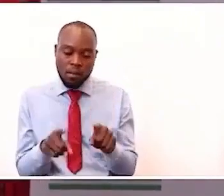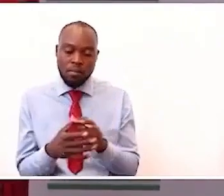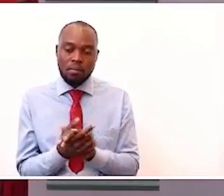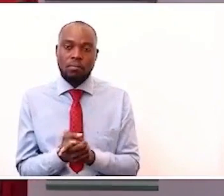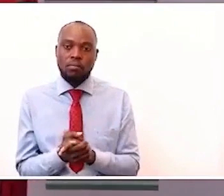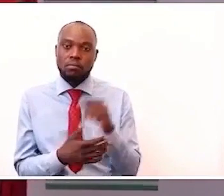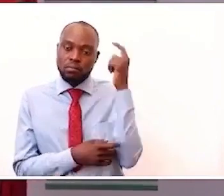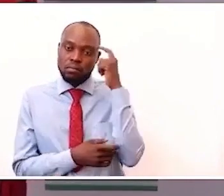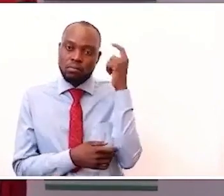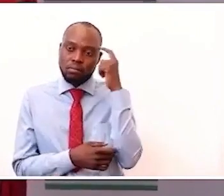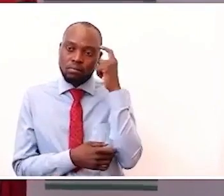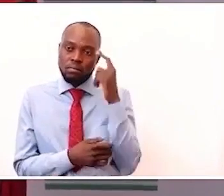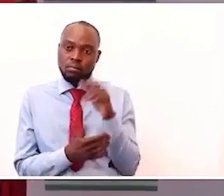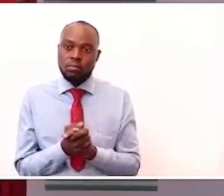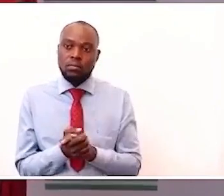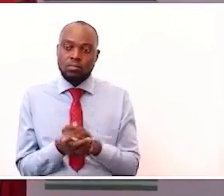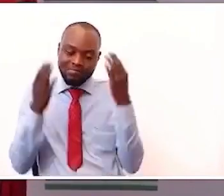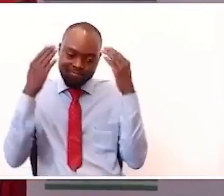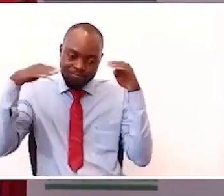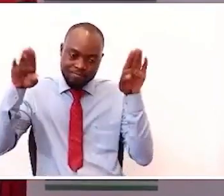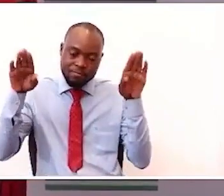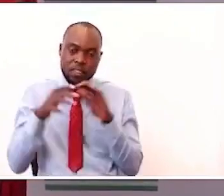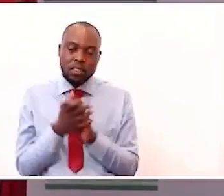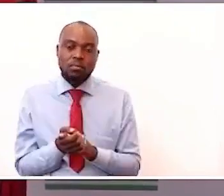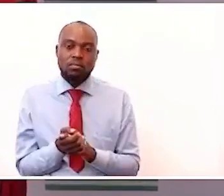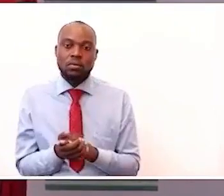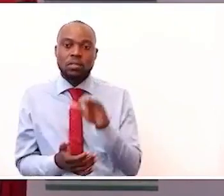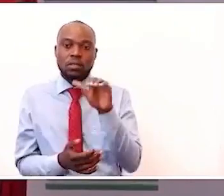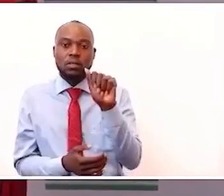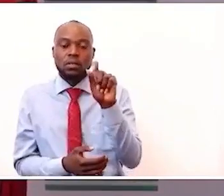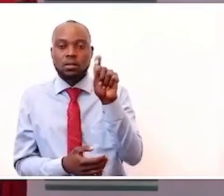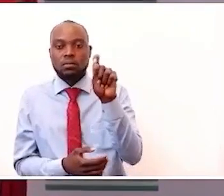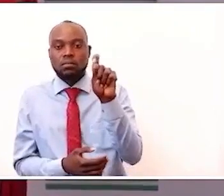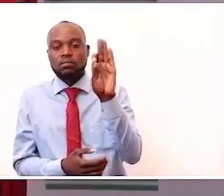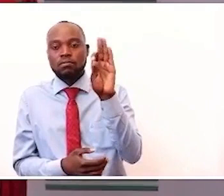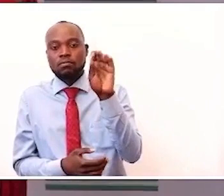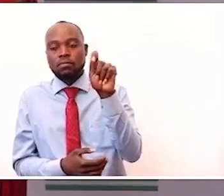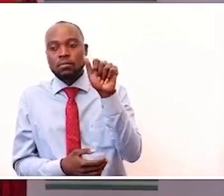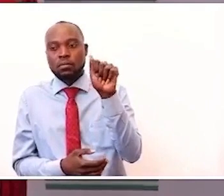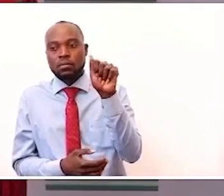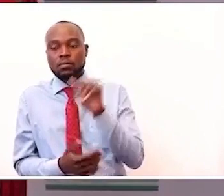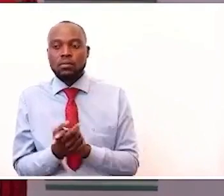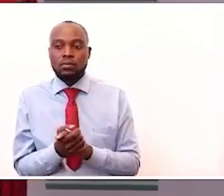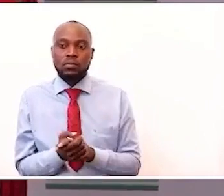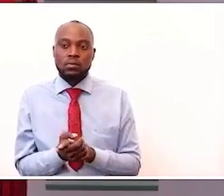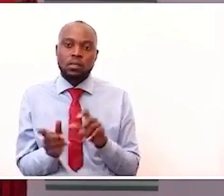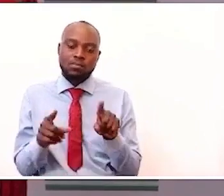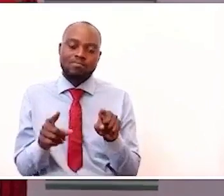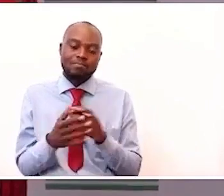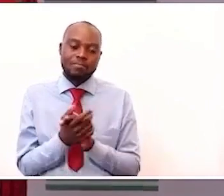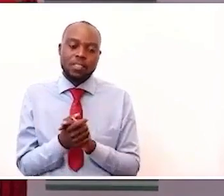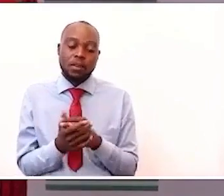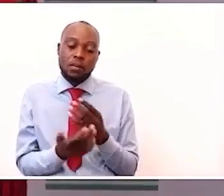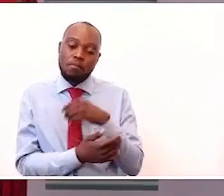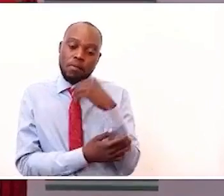Do know and do be aware that the AFCFTA at the starting point was externally